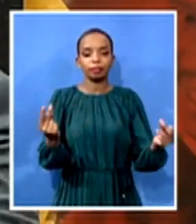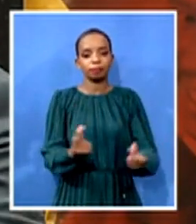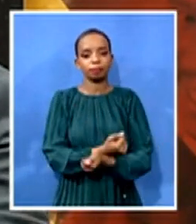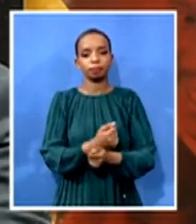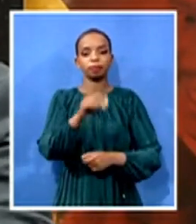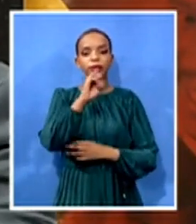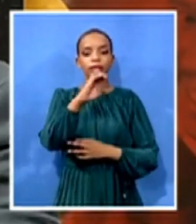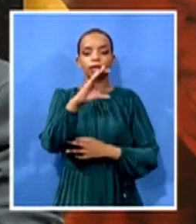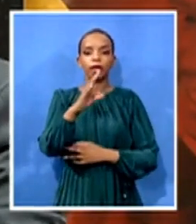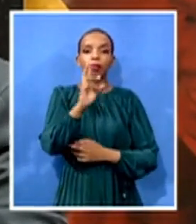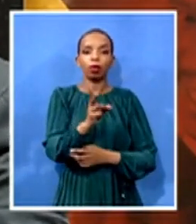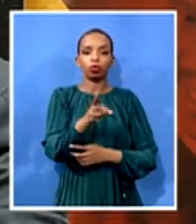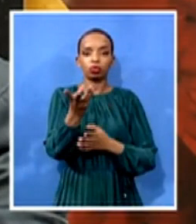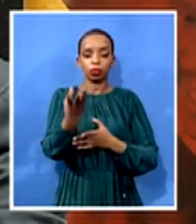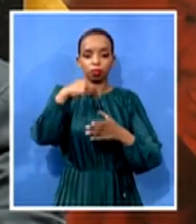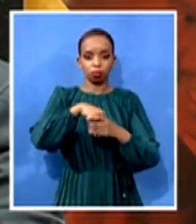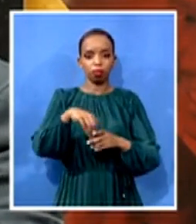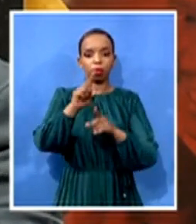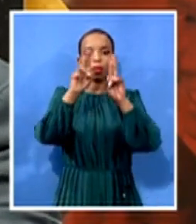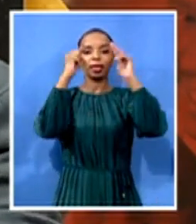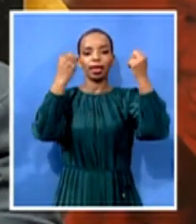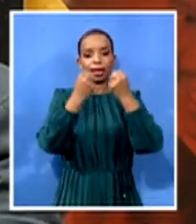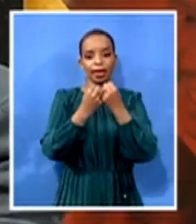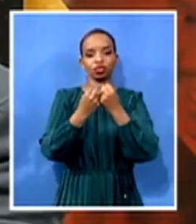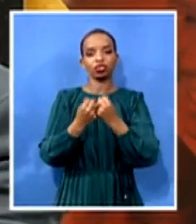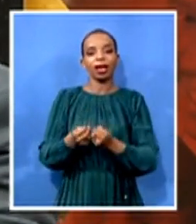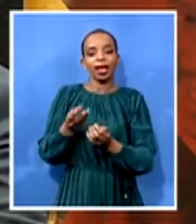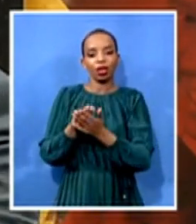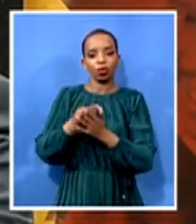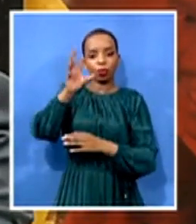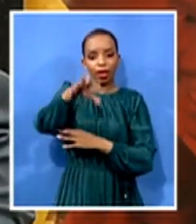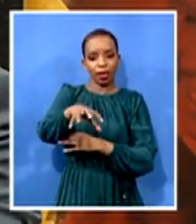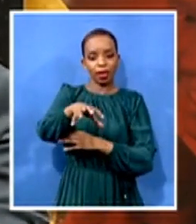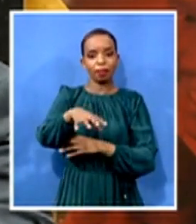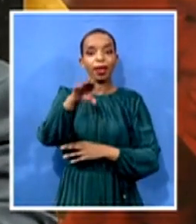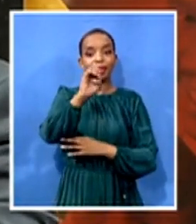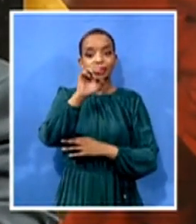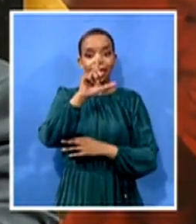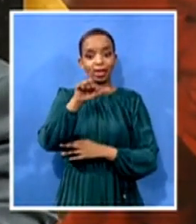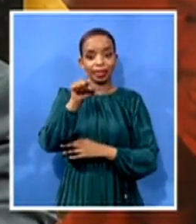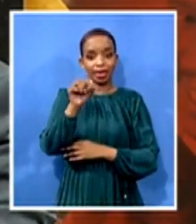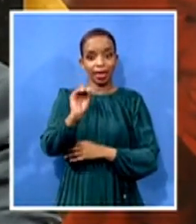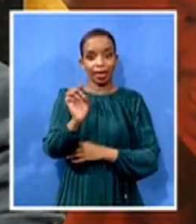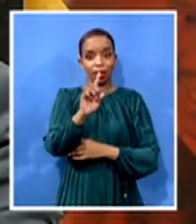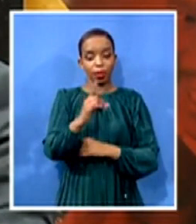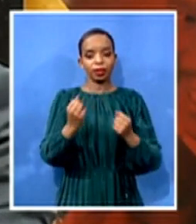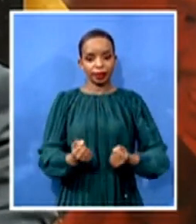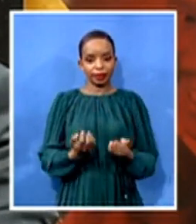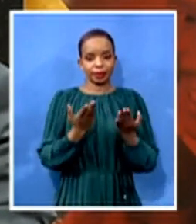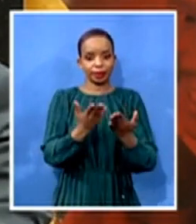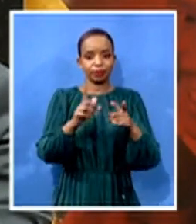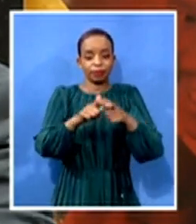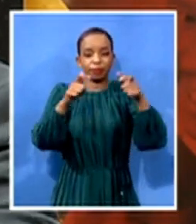hub. And East London Airport serves the greater population of our province. It's a very convenient